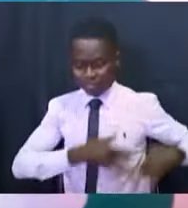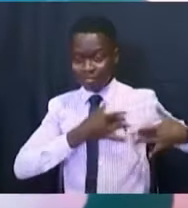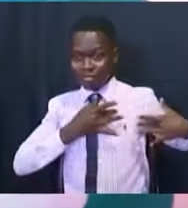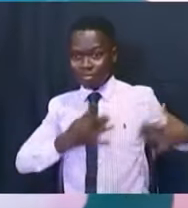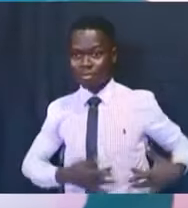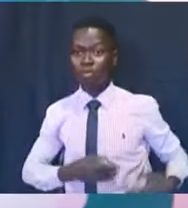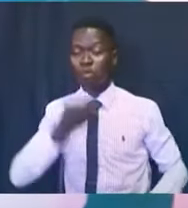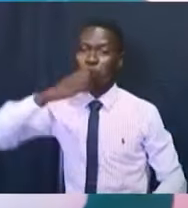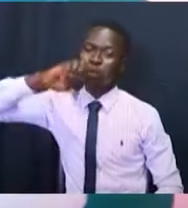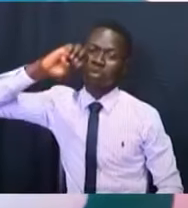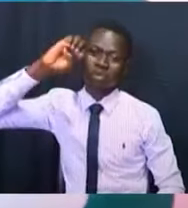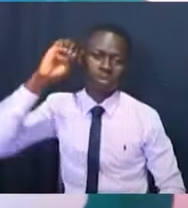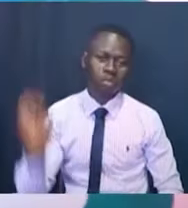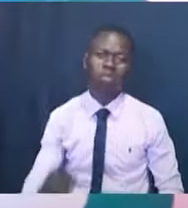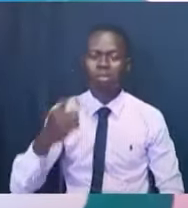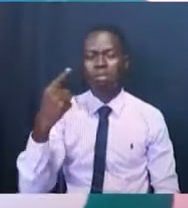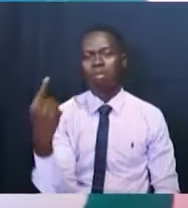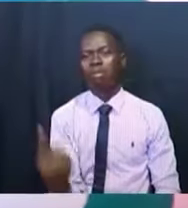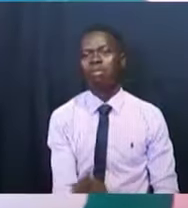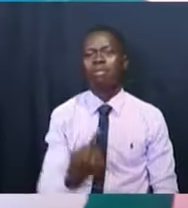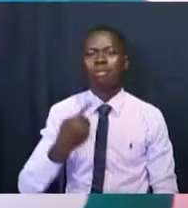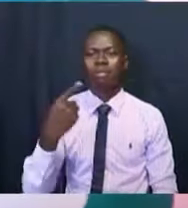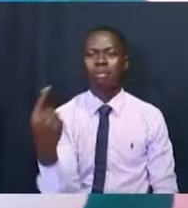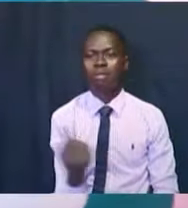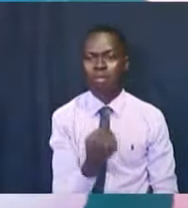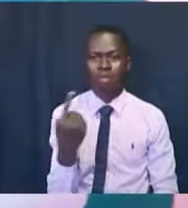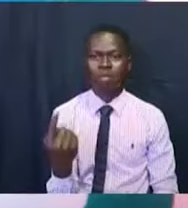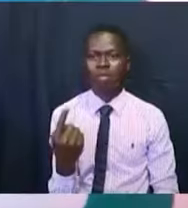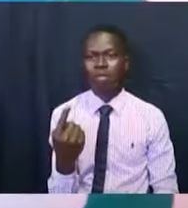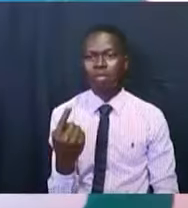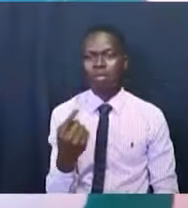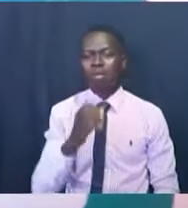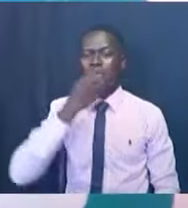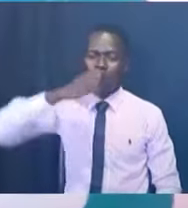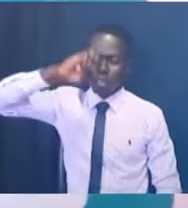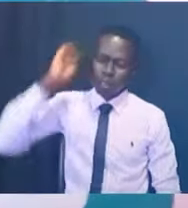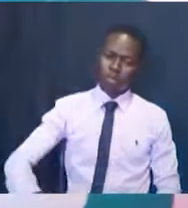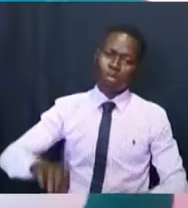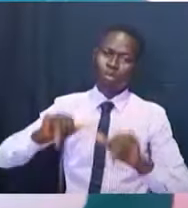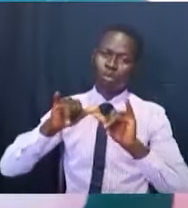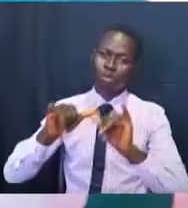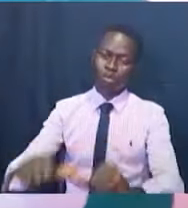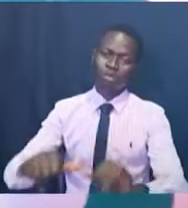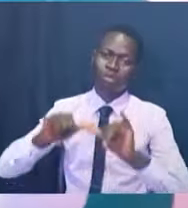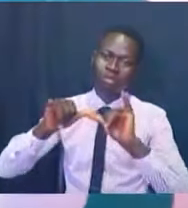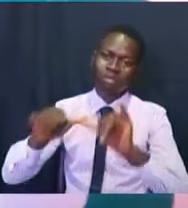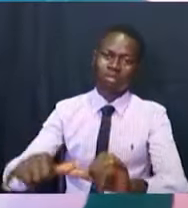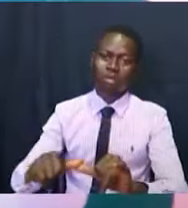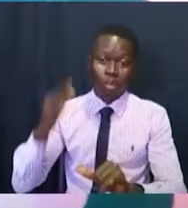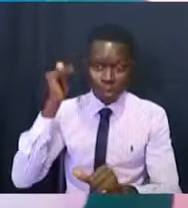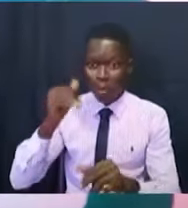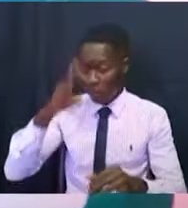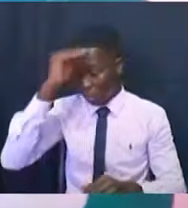only evil all the time. King James says evil continually. So man is not able to think